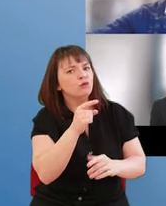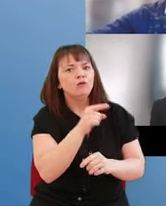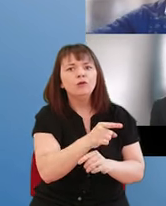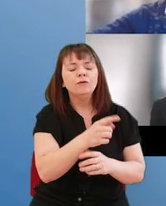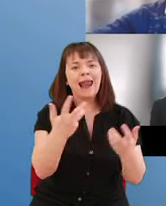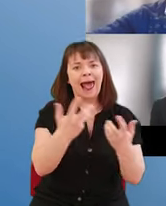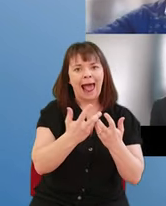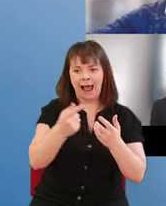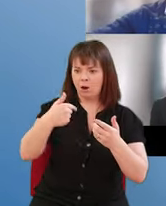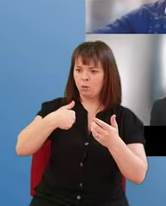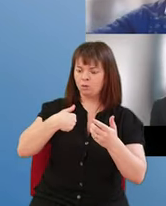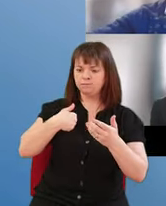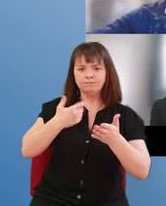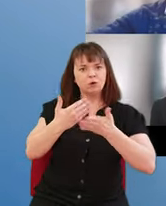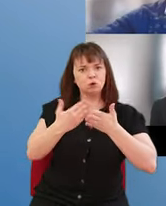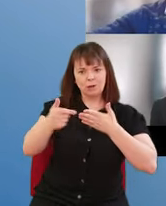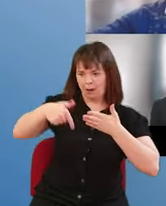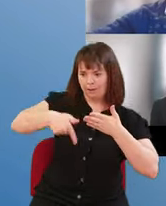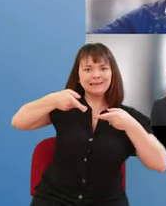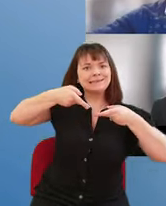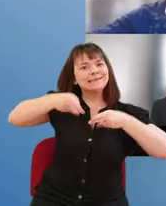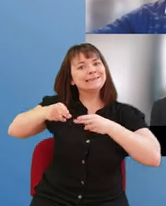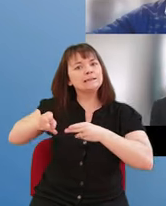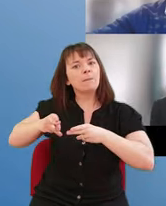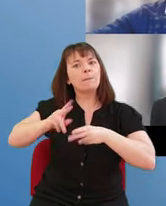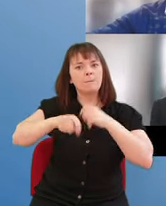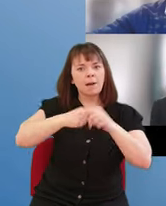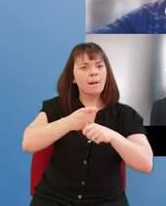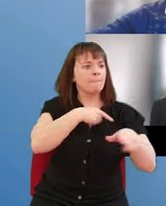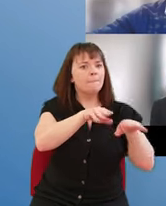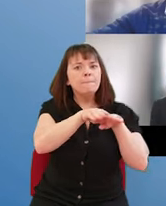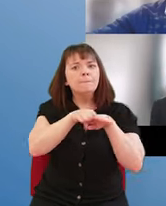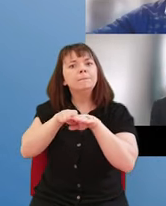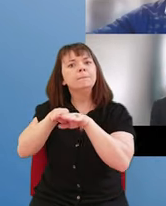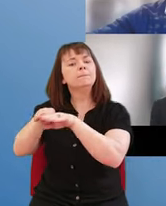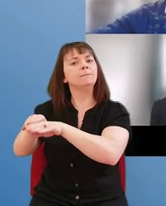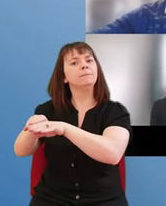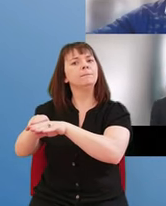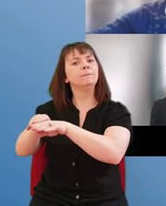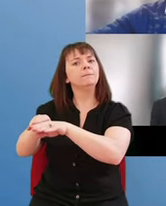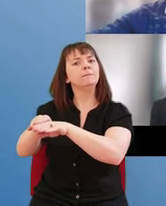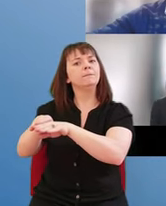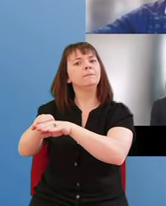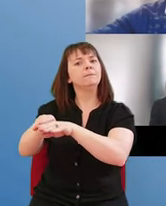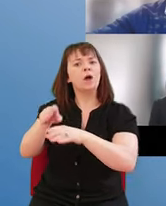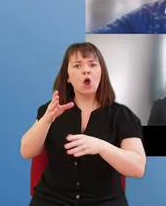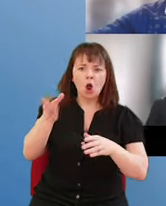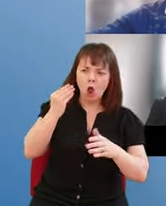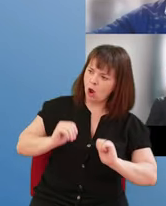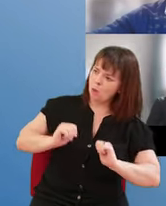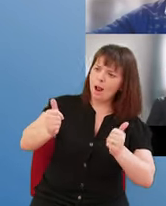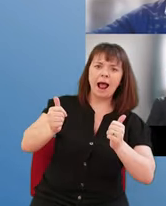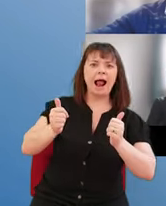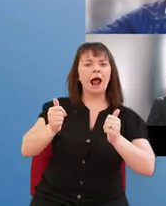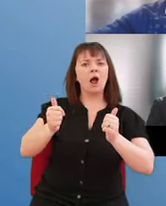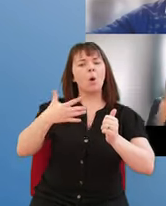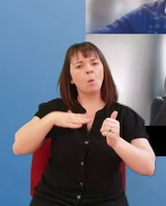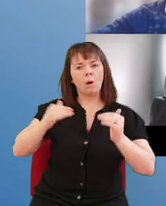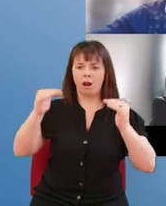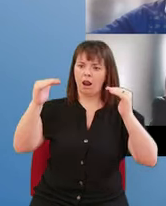learning loop so that we can reduce inequalities in the specific group, because the inequalities are enormous, aren't they? This group dies much younger than any